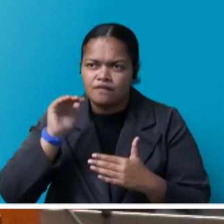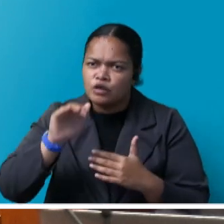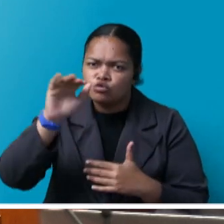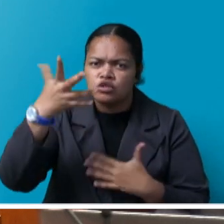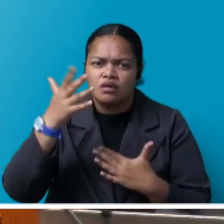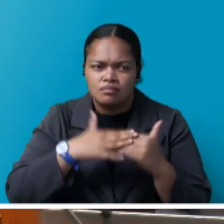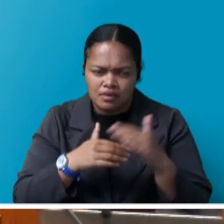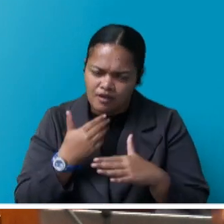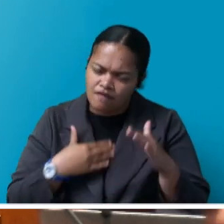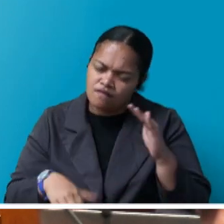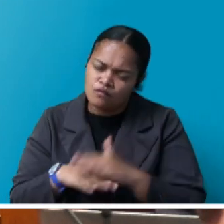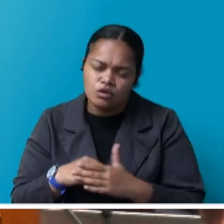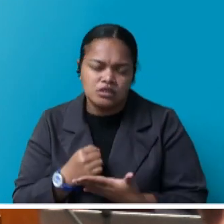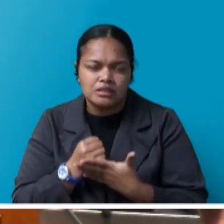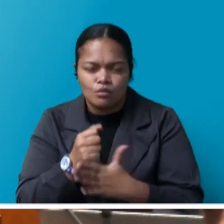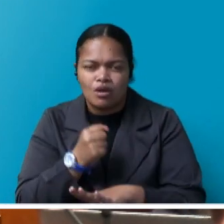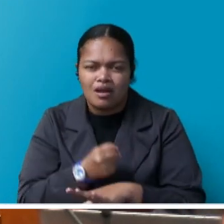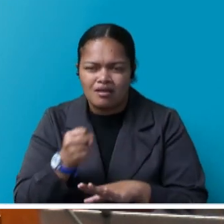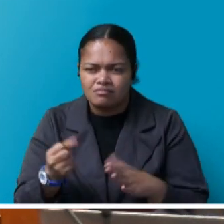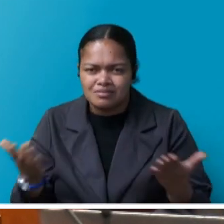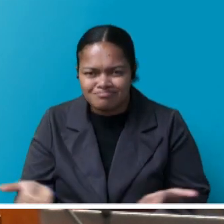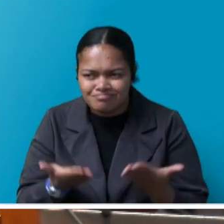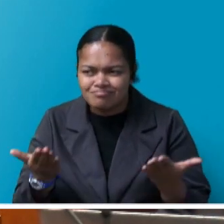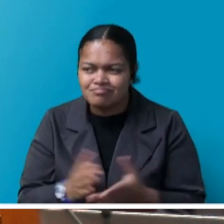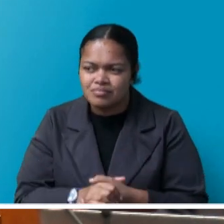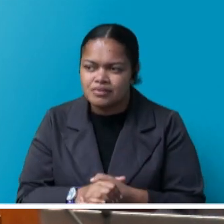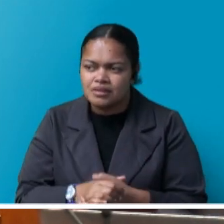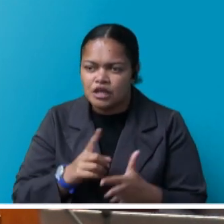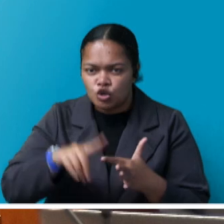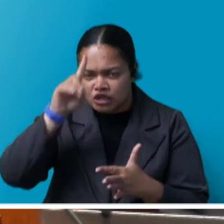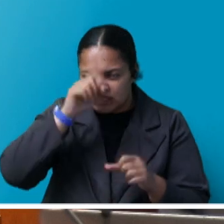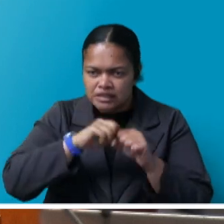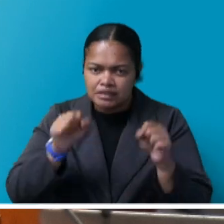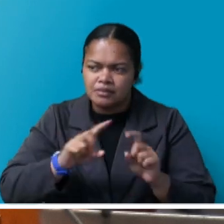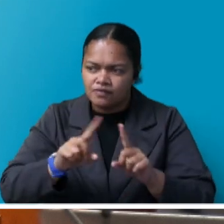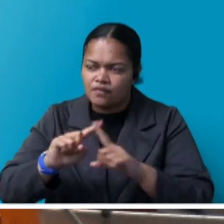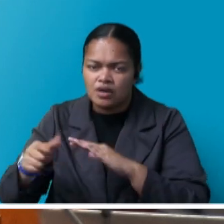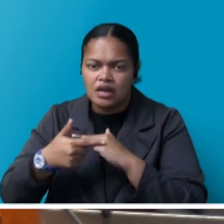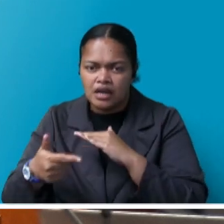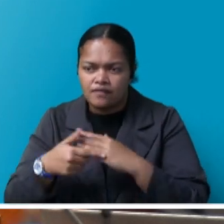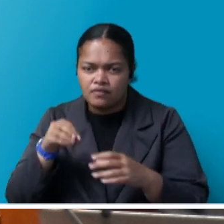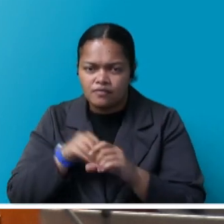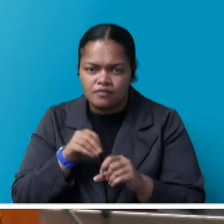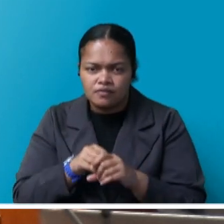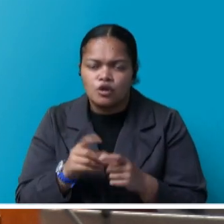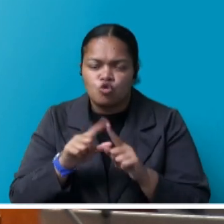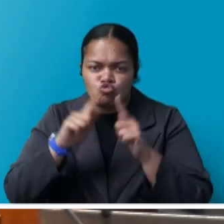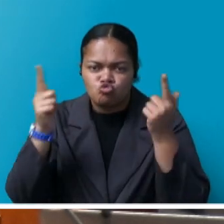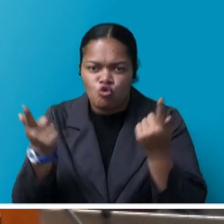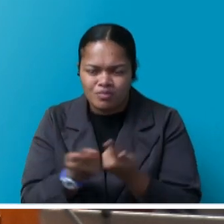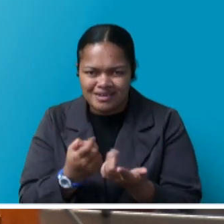fully support the government's commitment to enhancing our education system at all levels to meet the evolving demands of our globalized